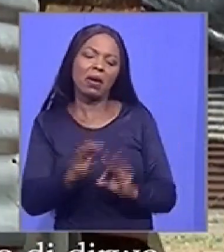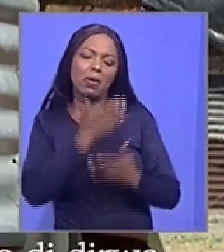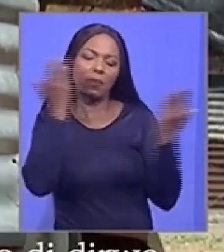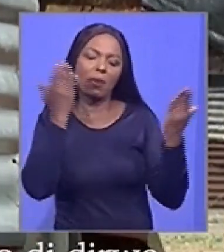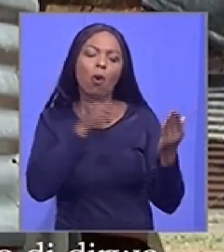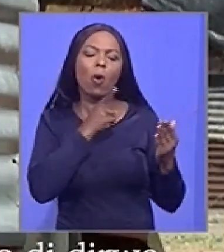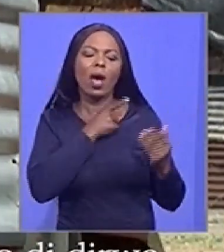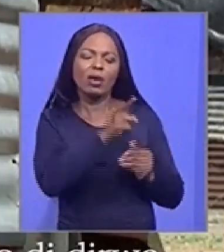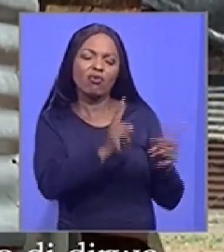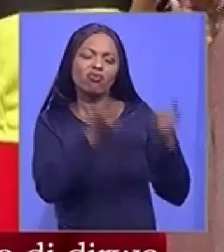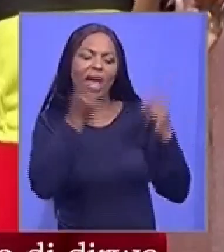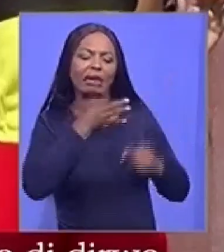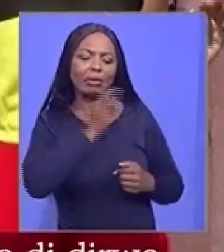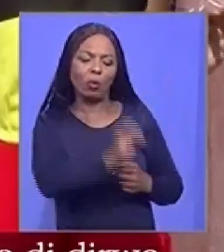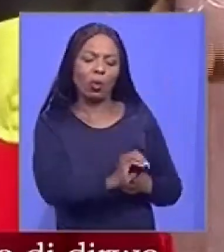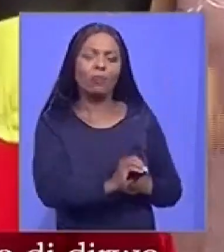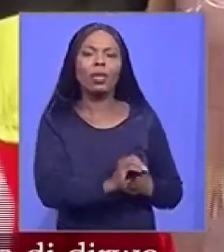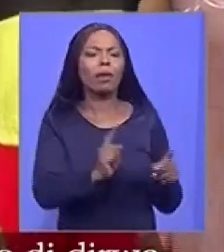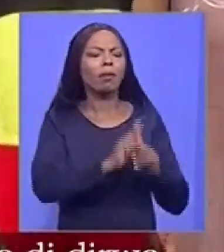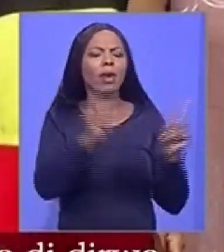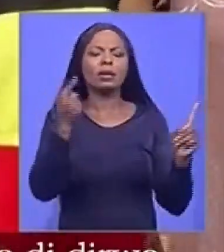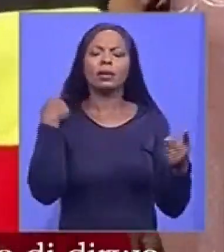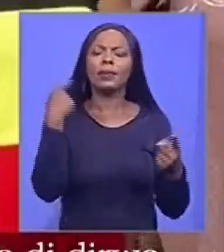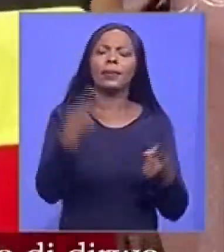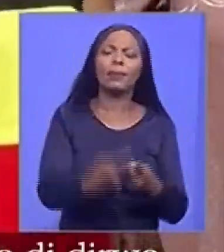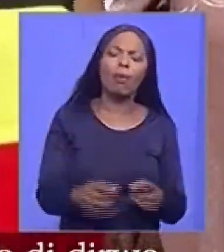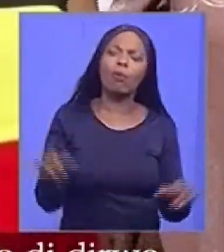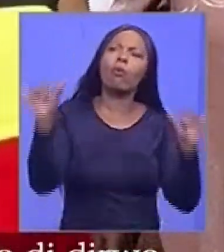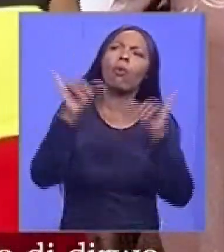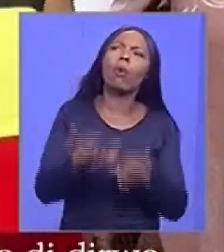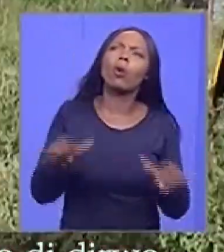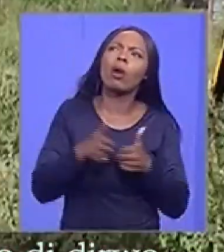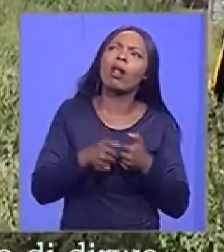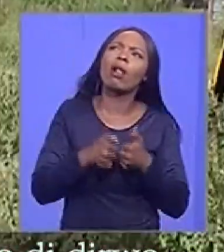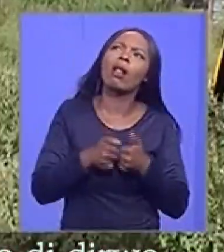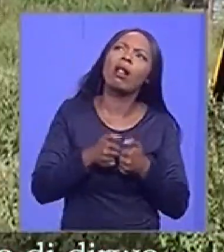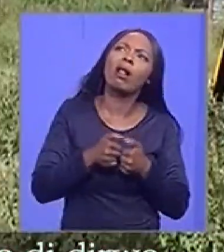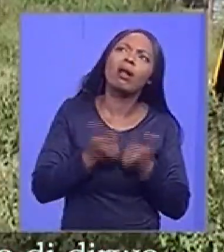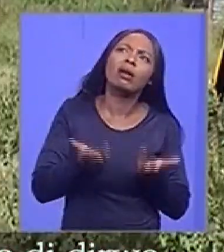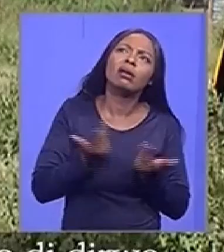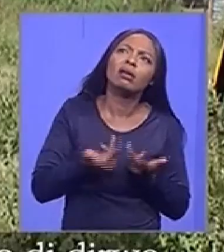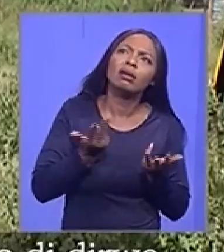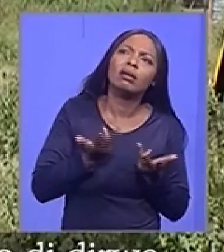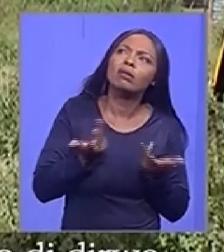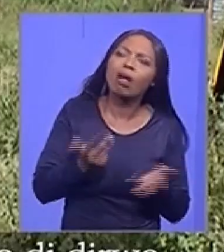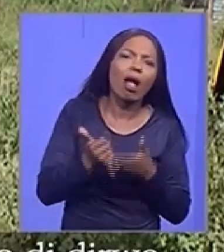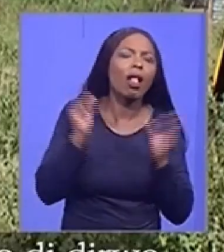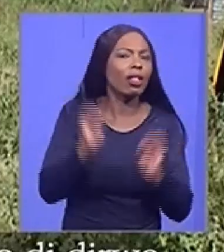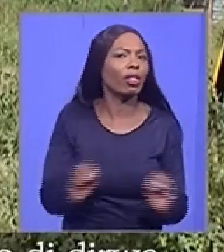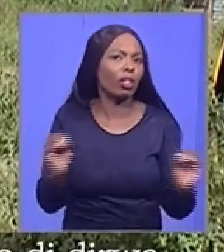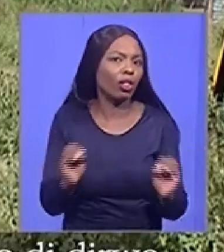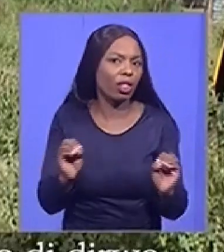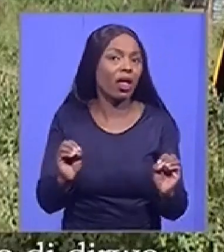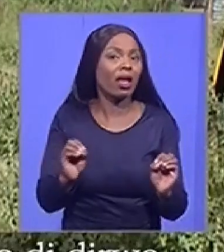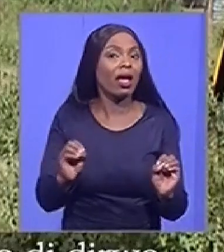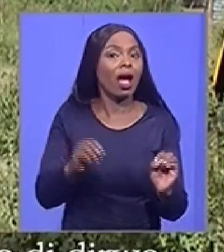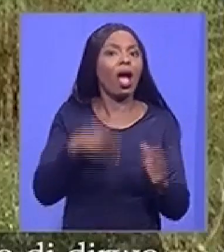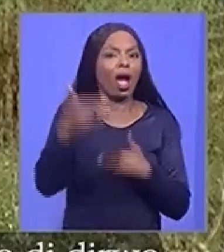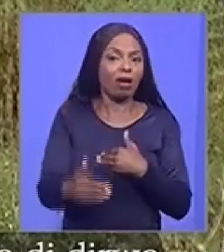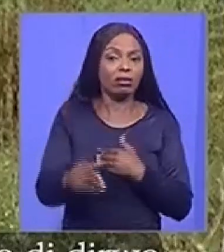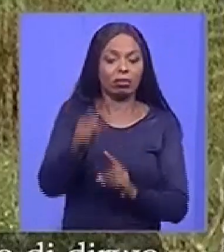danger. And ever since then, we've been waiting a community of Hatfall. He ended up being a